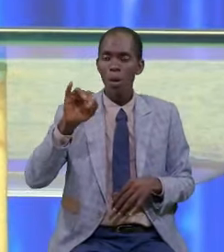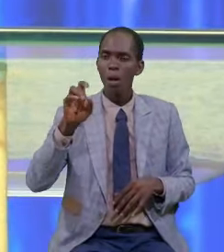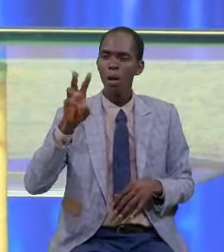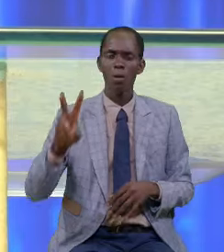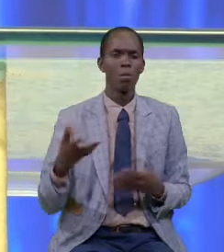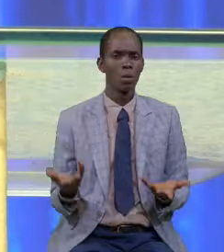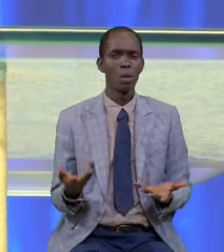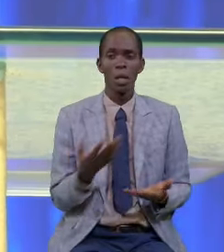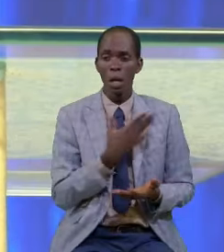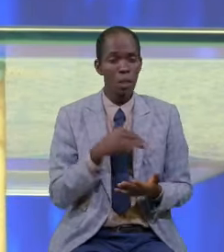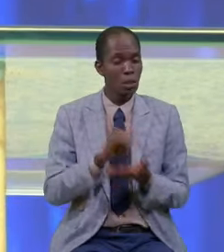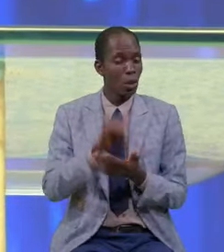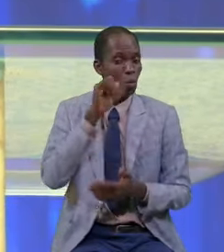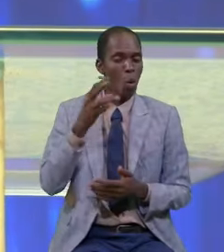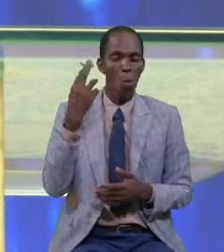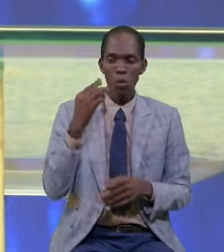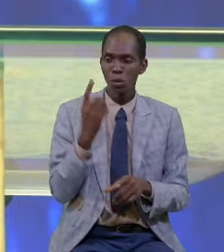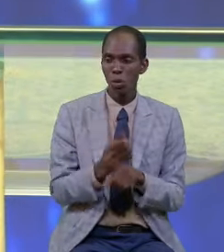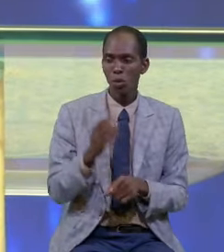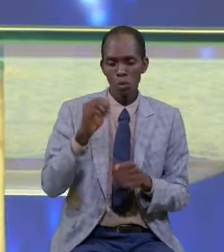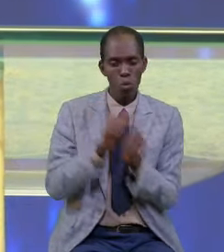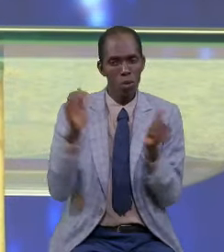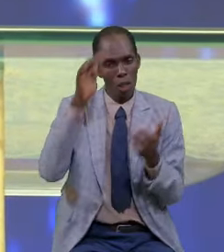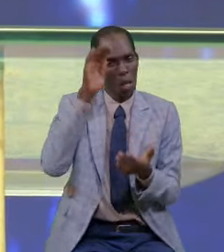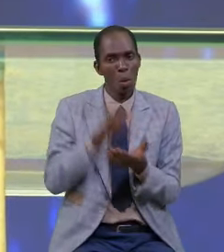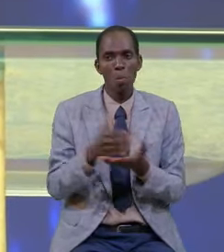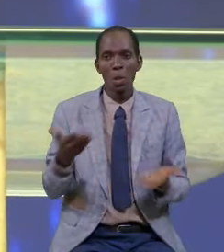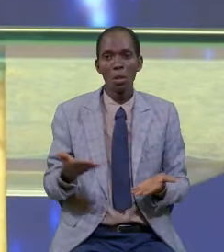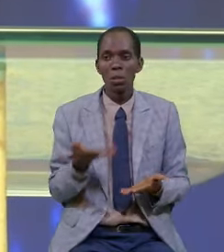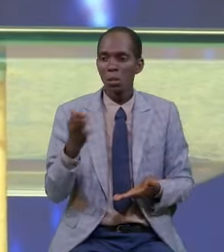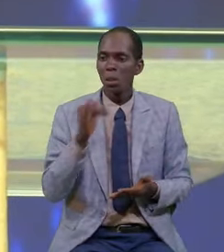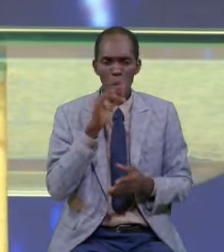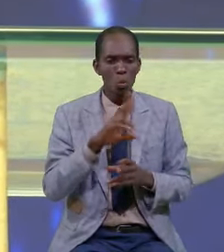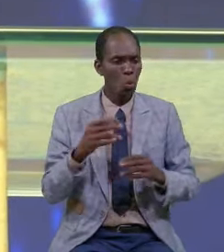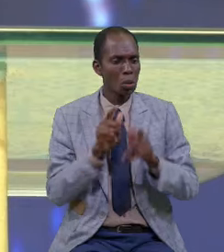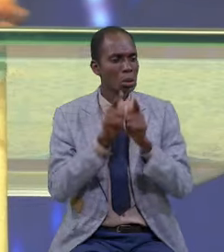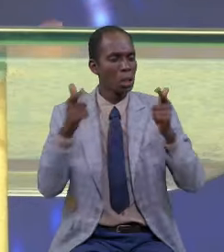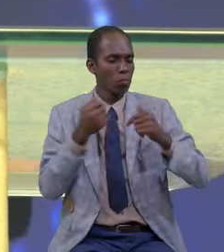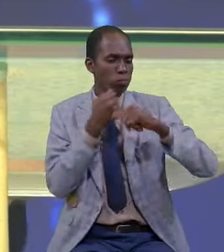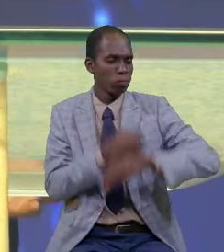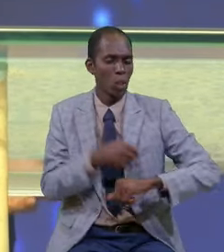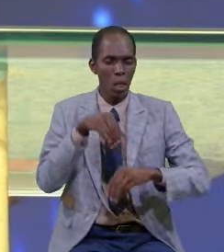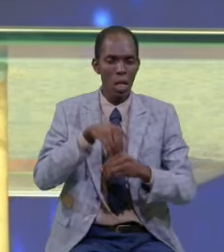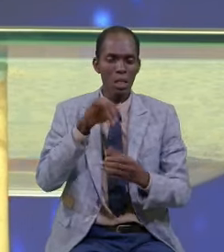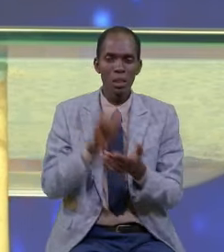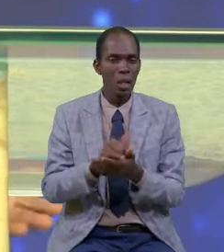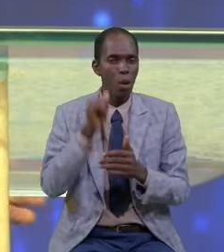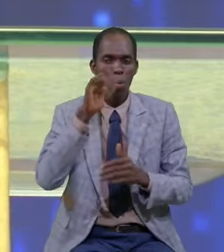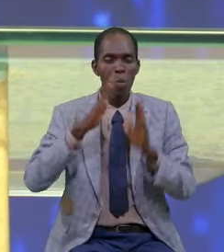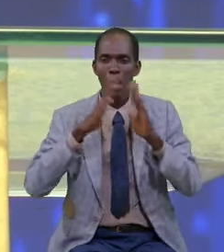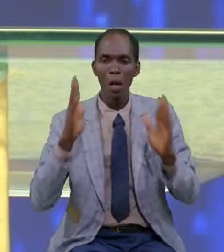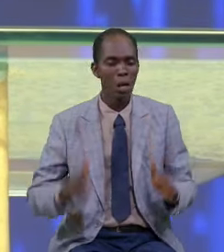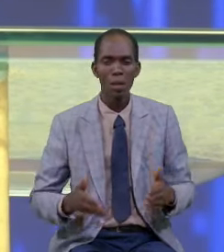was just a widow woman. And there wasn't mighty great security there. And there were nobody guards there